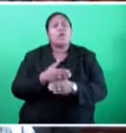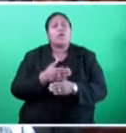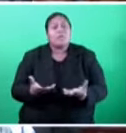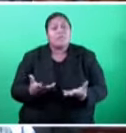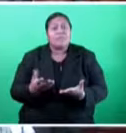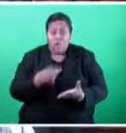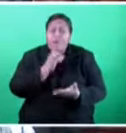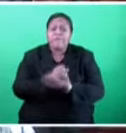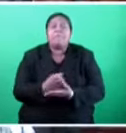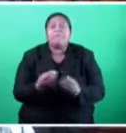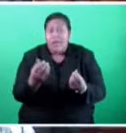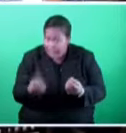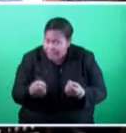works?